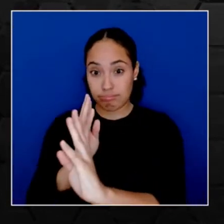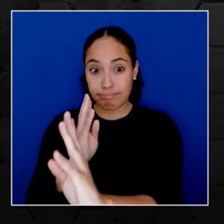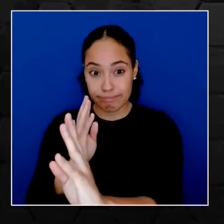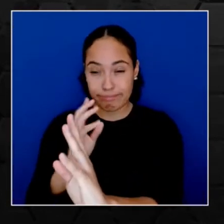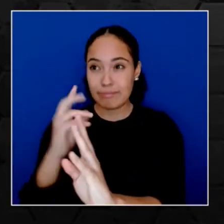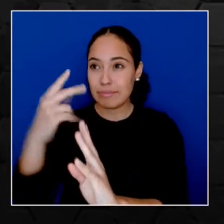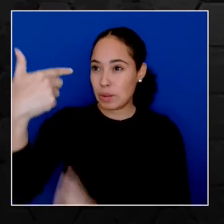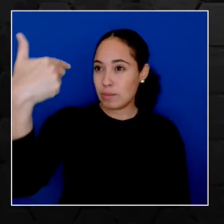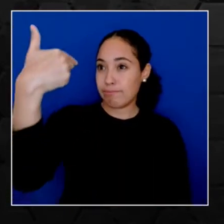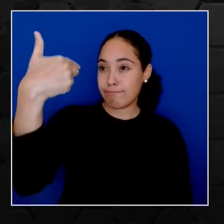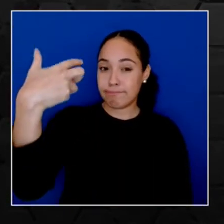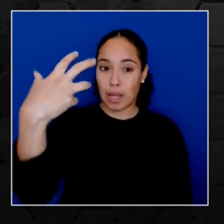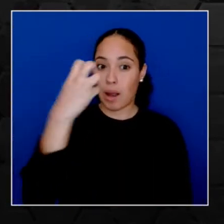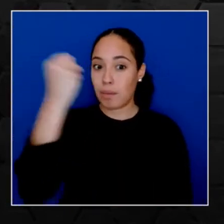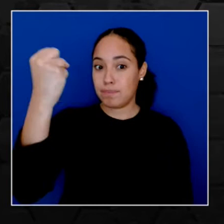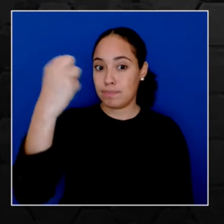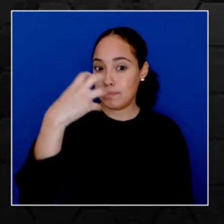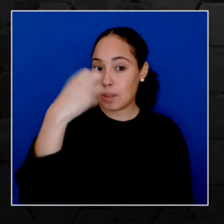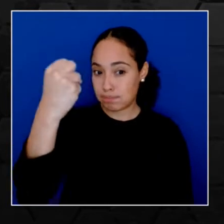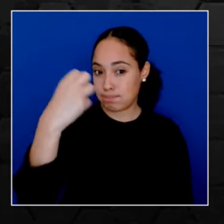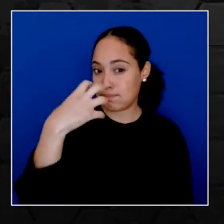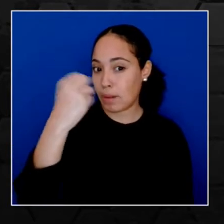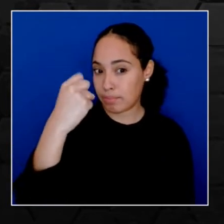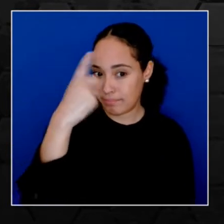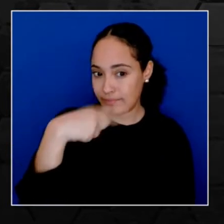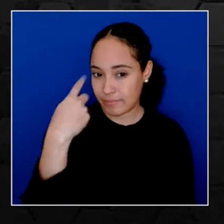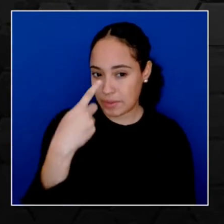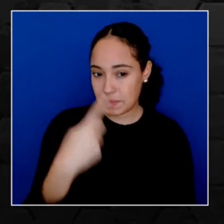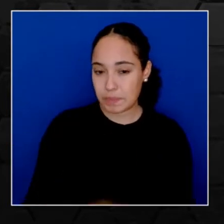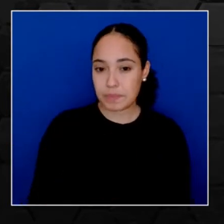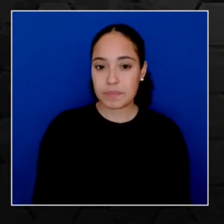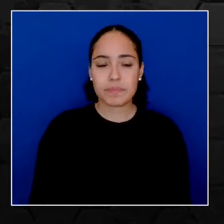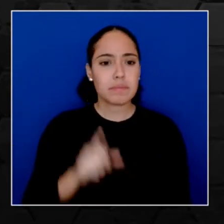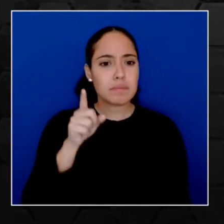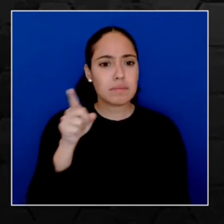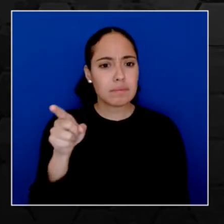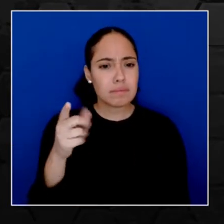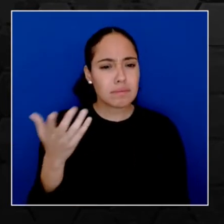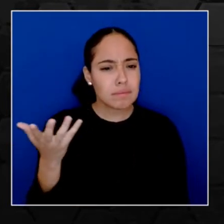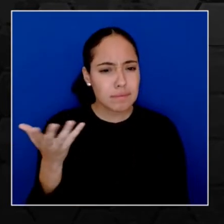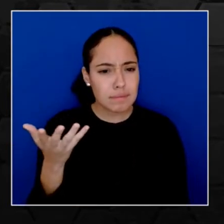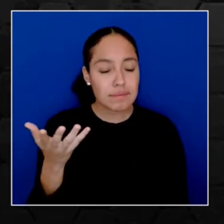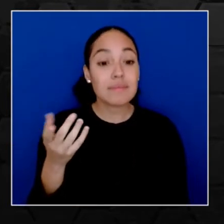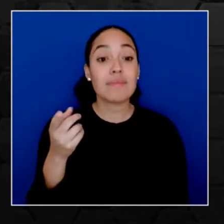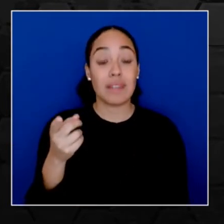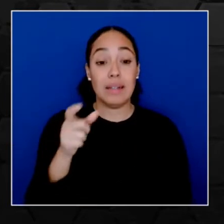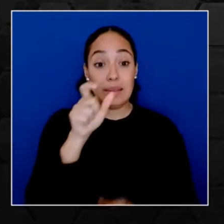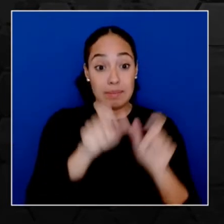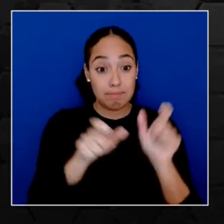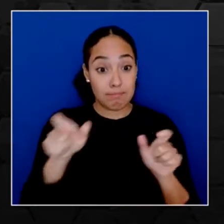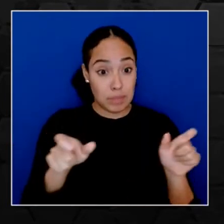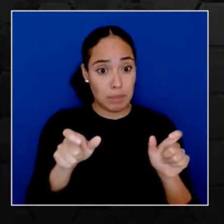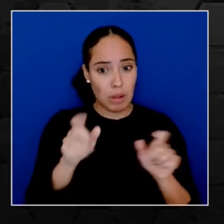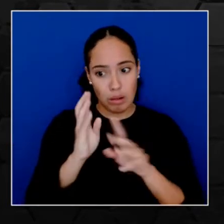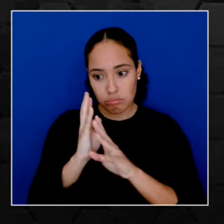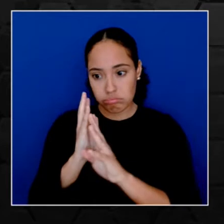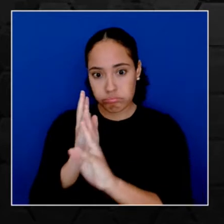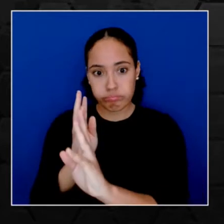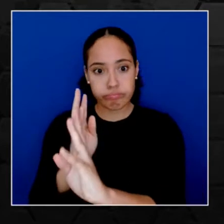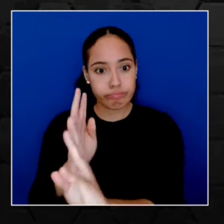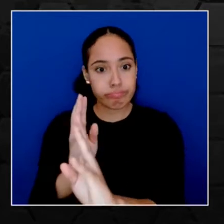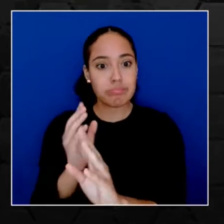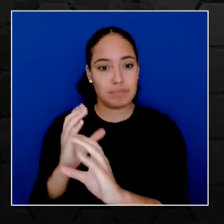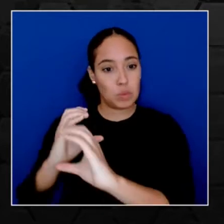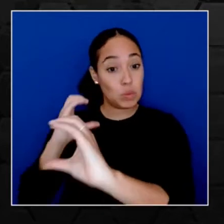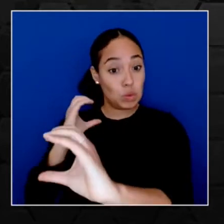actually built to monitor the passengers at the station and capture the identity for any future investigation,